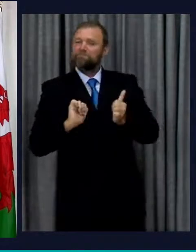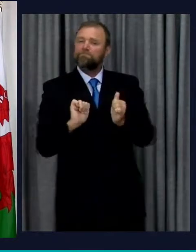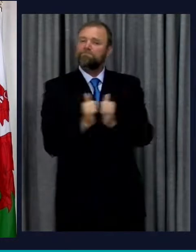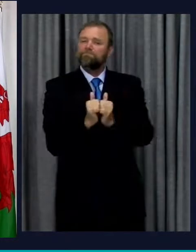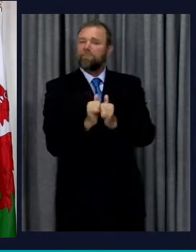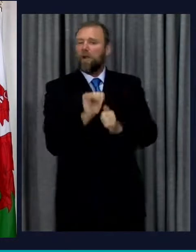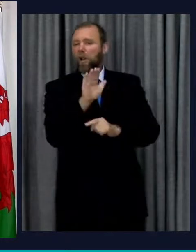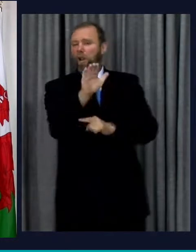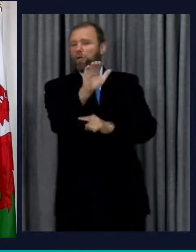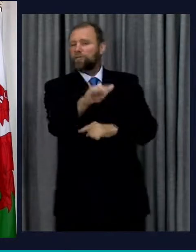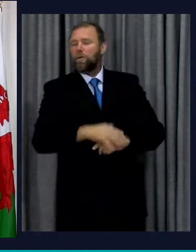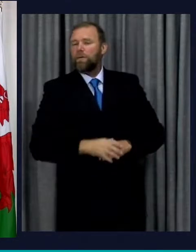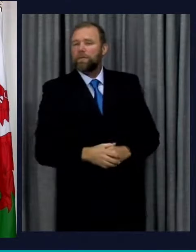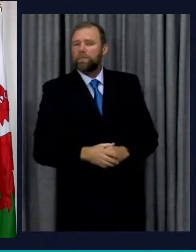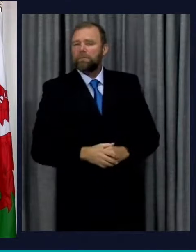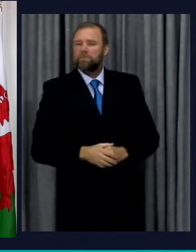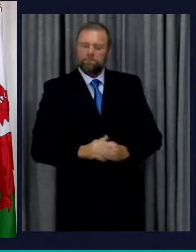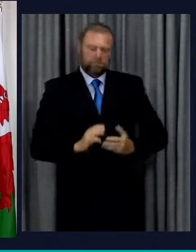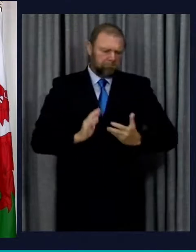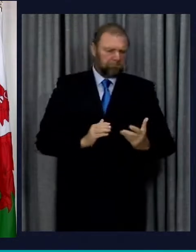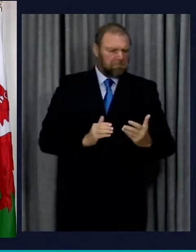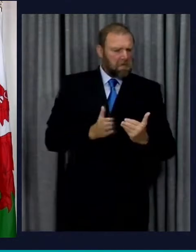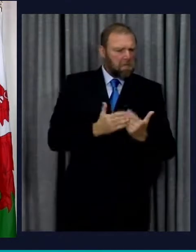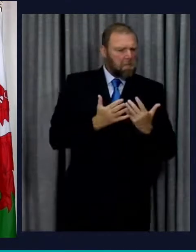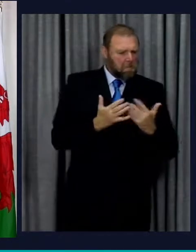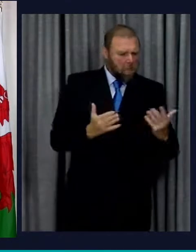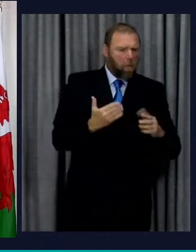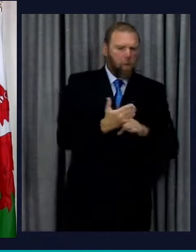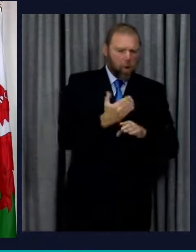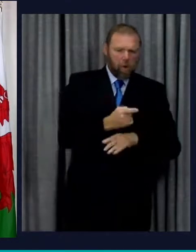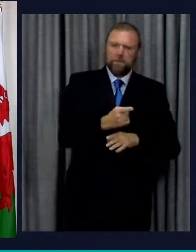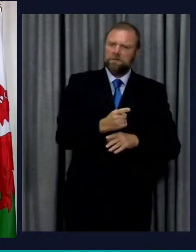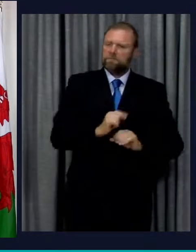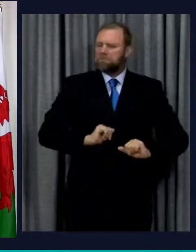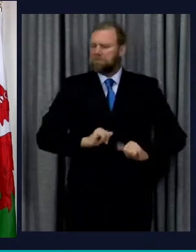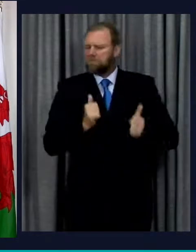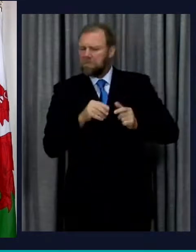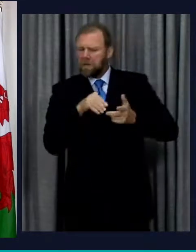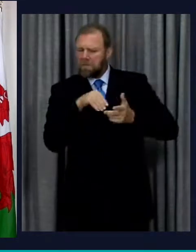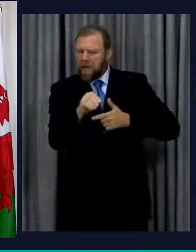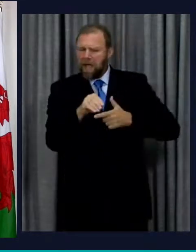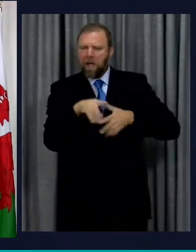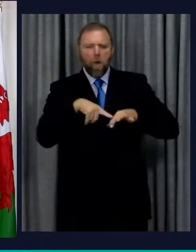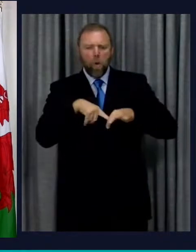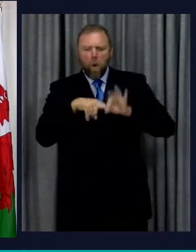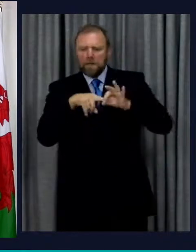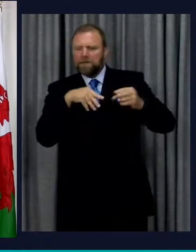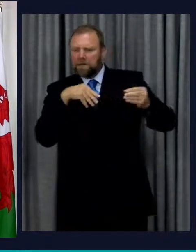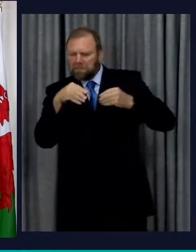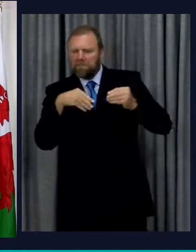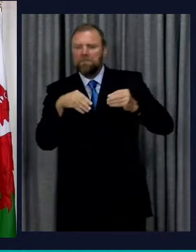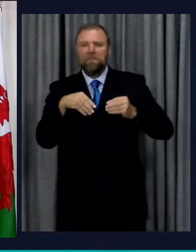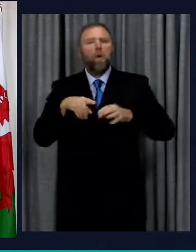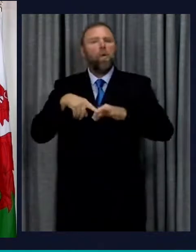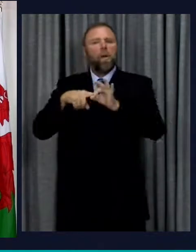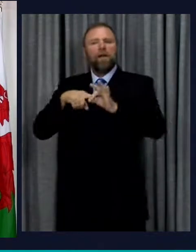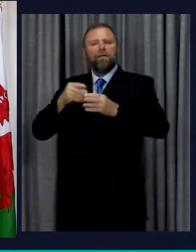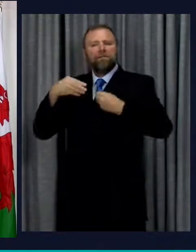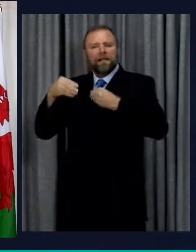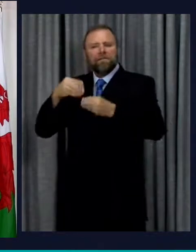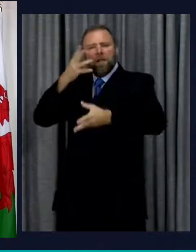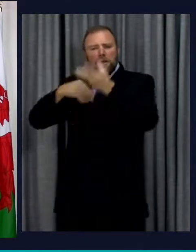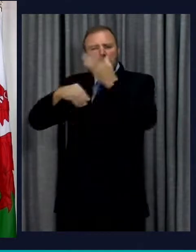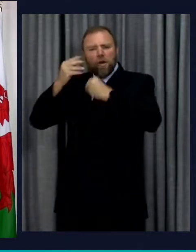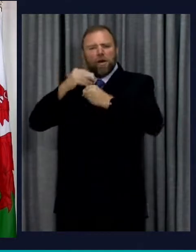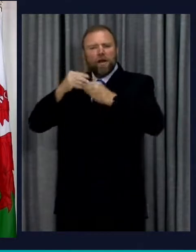more workers on low-pay, quality, flexible courses with personal learning accounts designed to boost their earnings